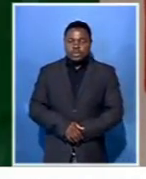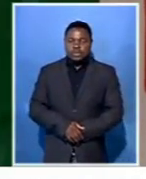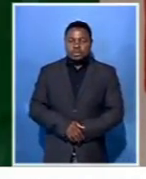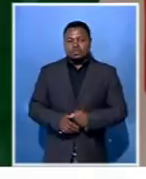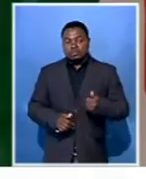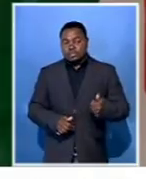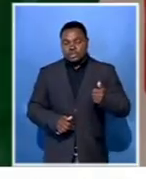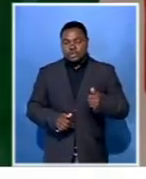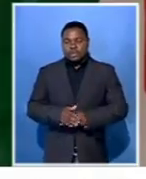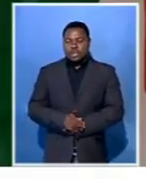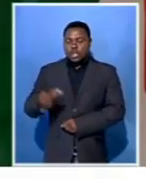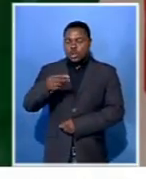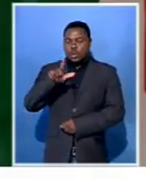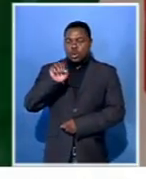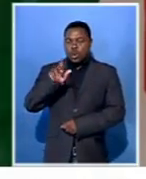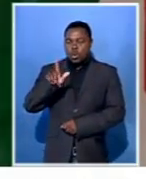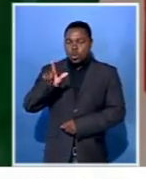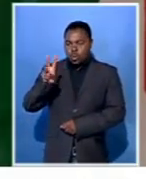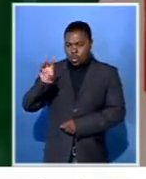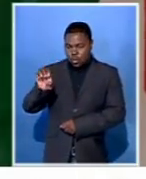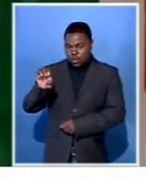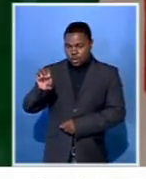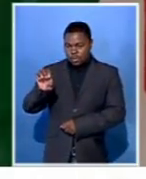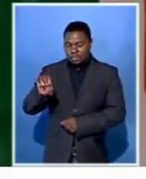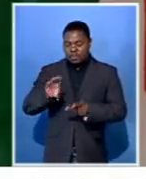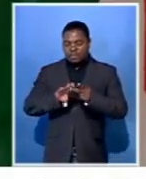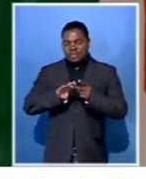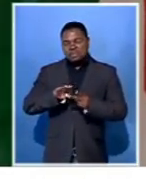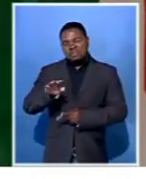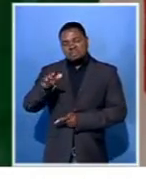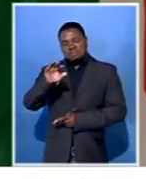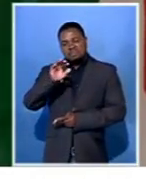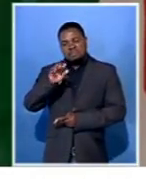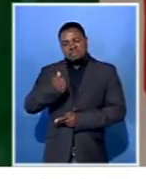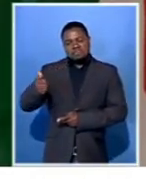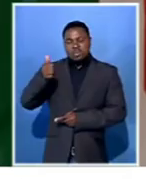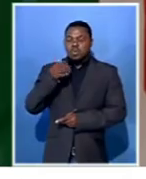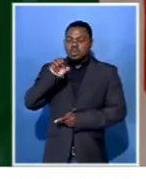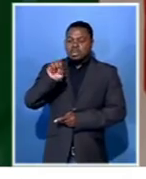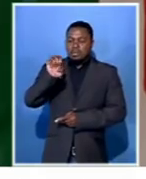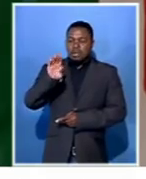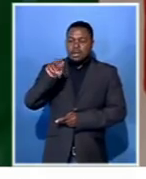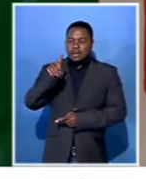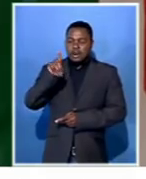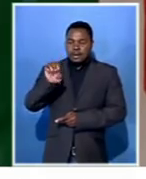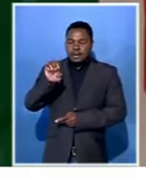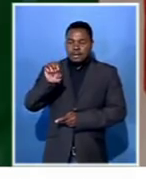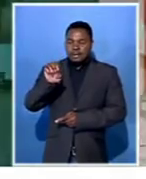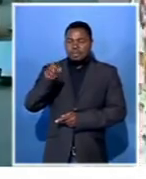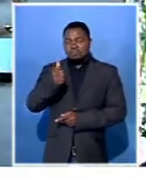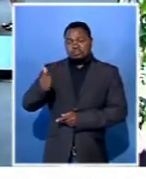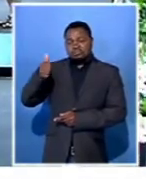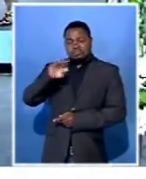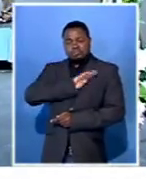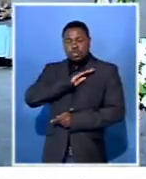Warrant Officer Chulwe, Master Warrant Officer Sibande, Master